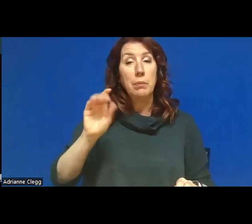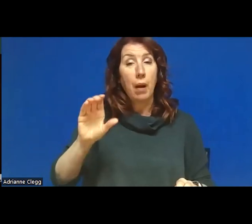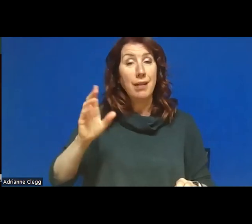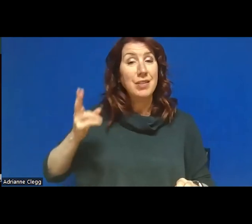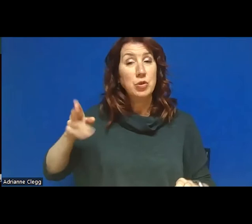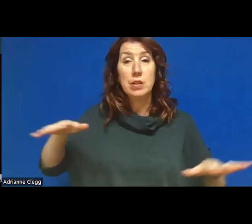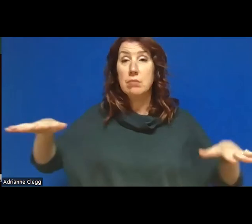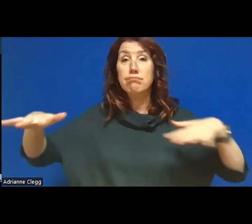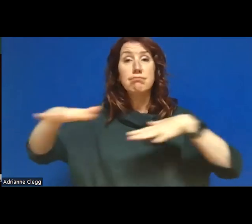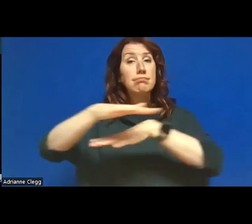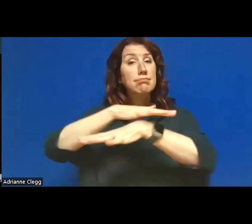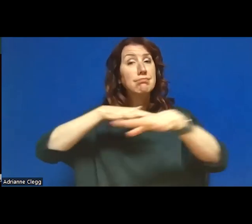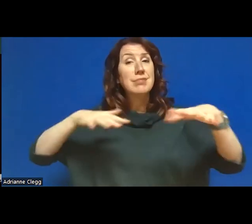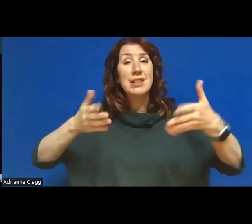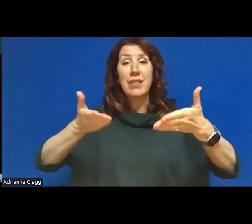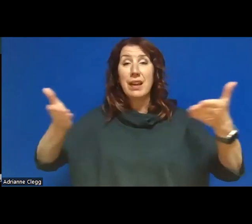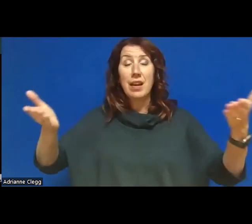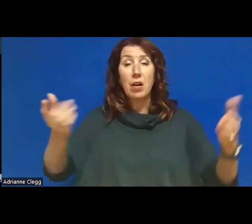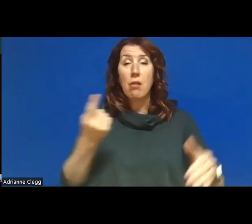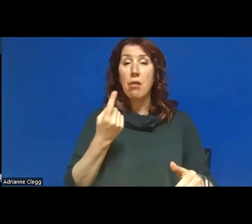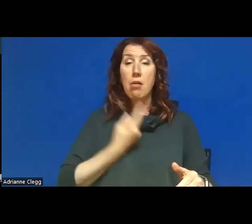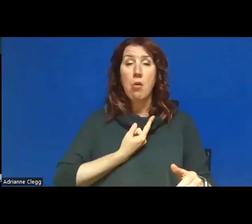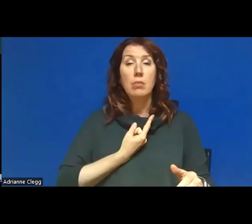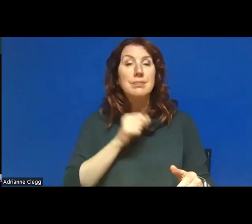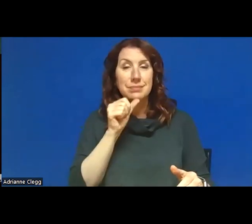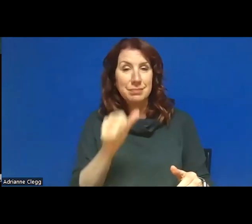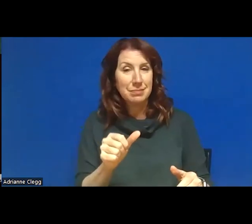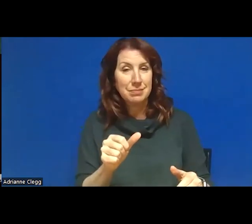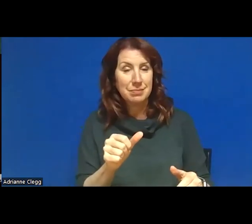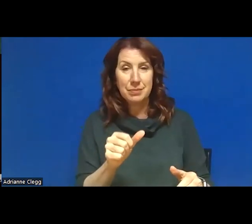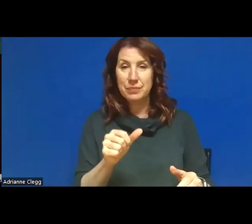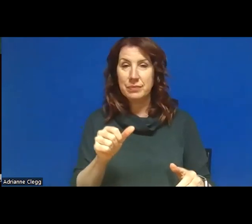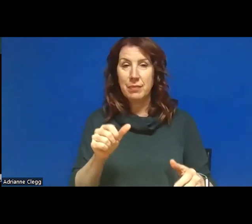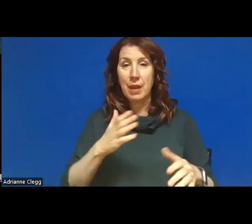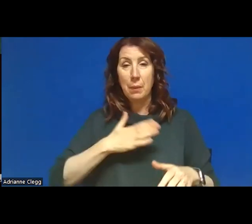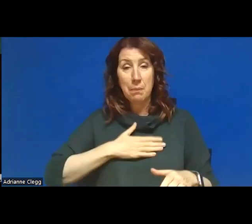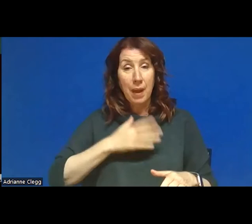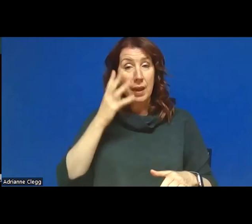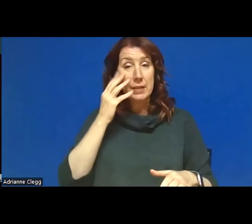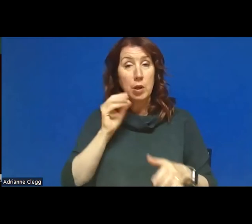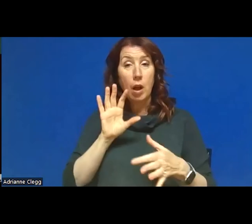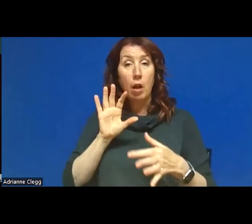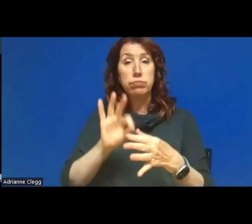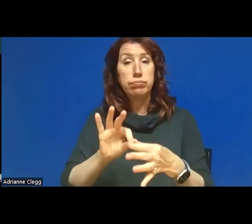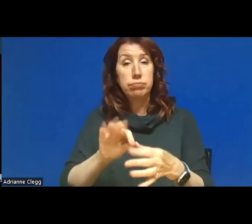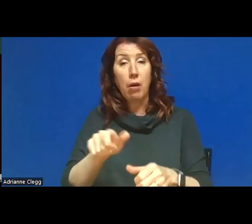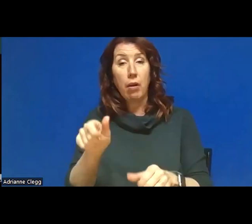wasn't alone. It had felt like I couldn't relate my experiences to other people,